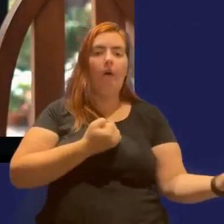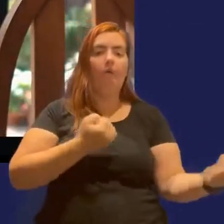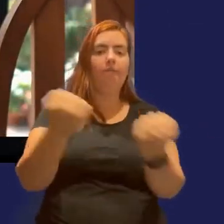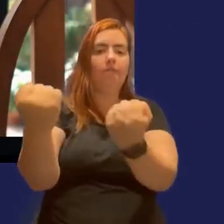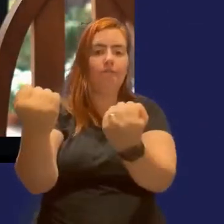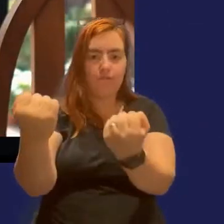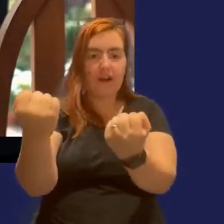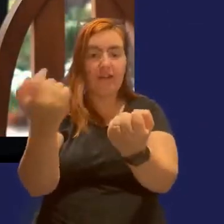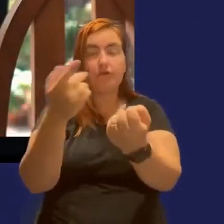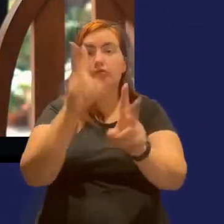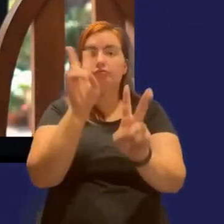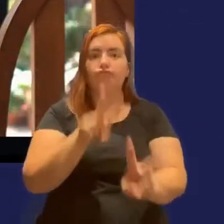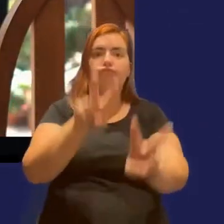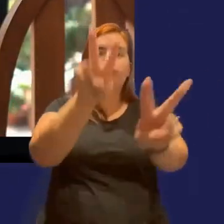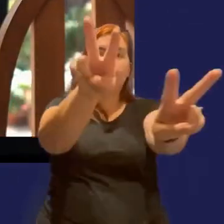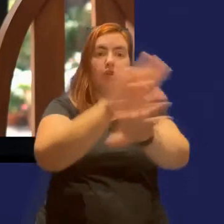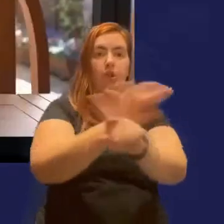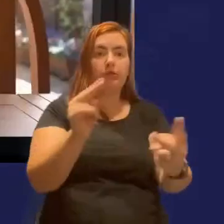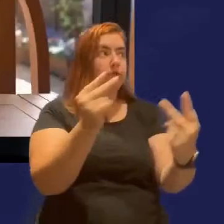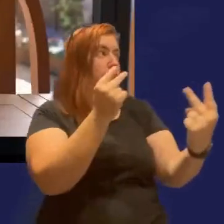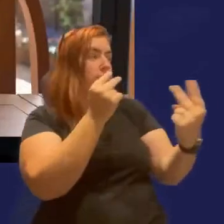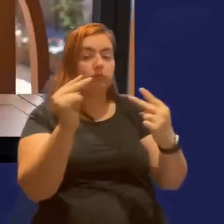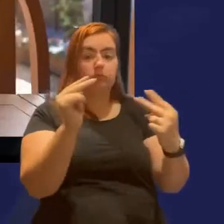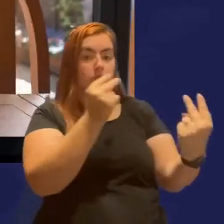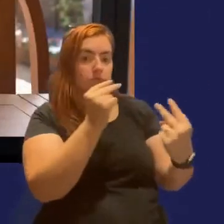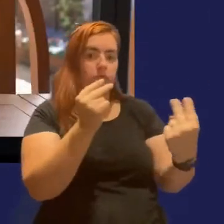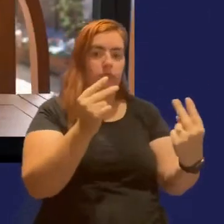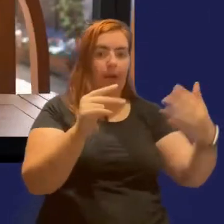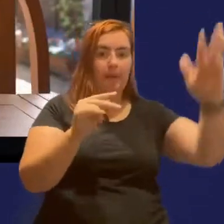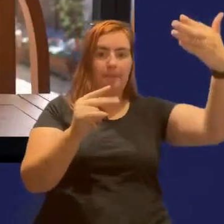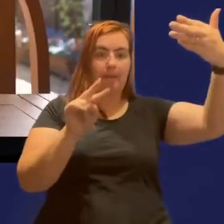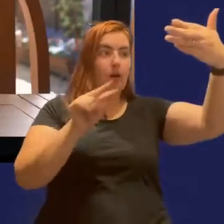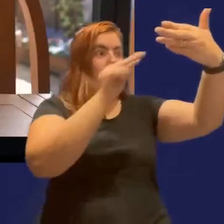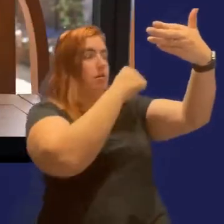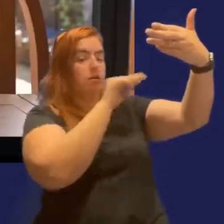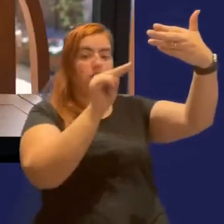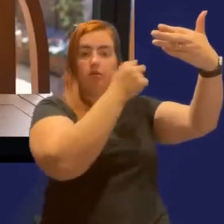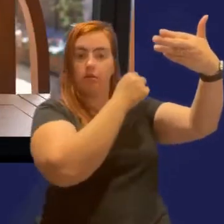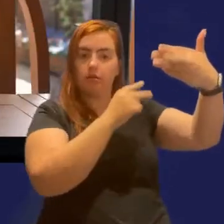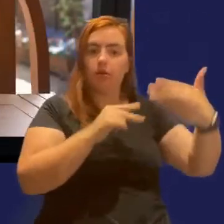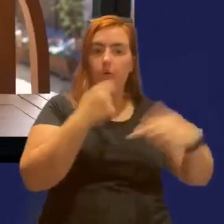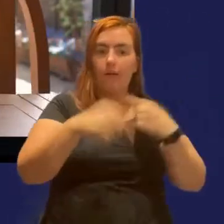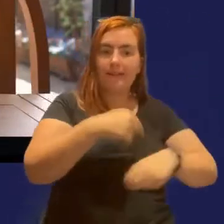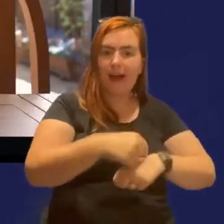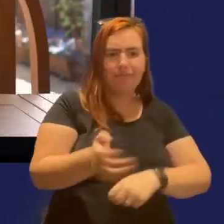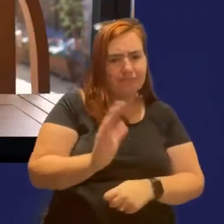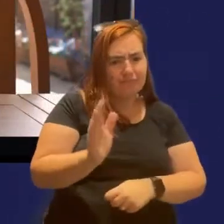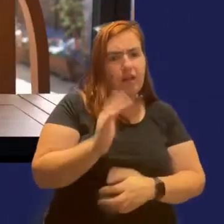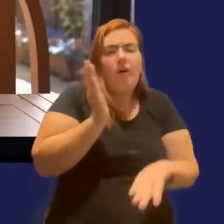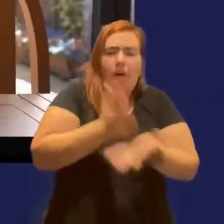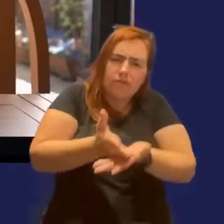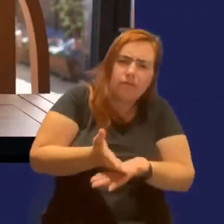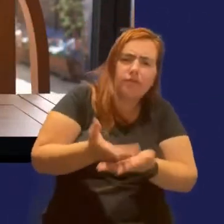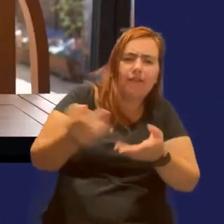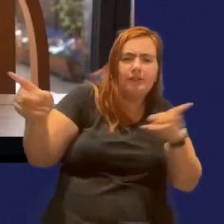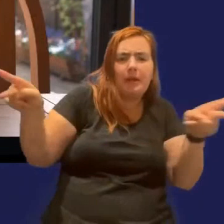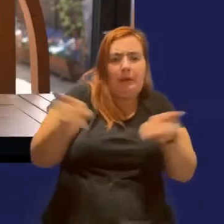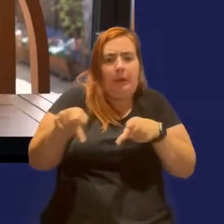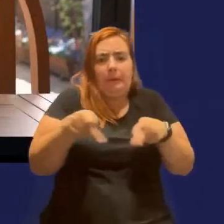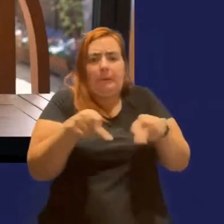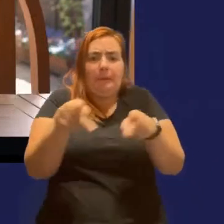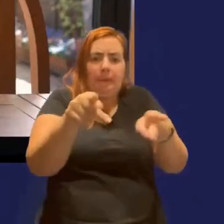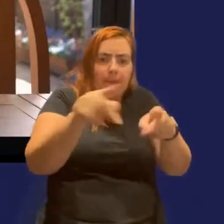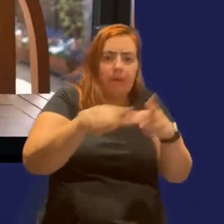my mirrors that the caravan's still attached. And sure, there are times when I go down a narrow road or make a tight turn that I do need to